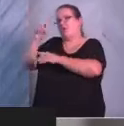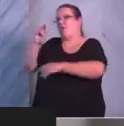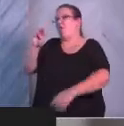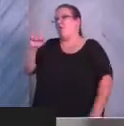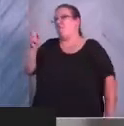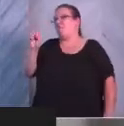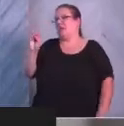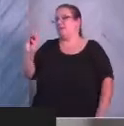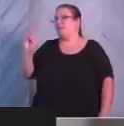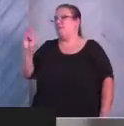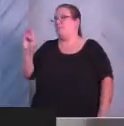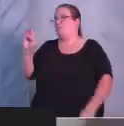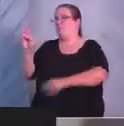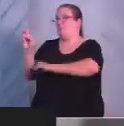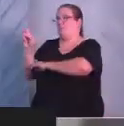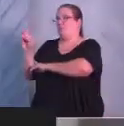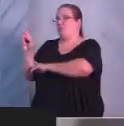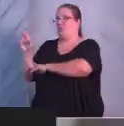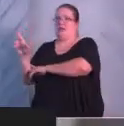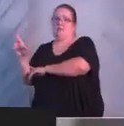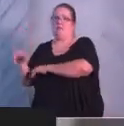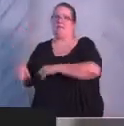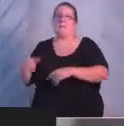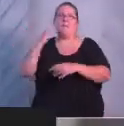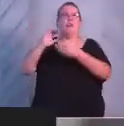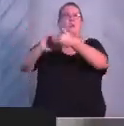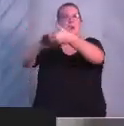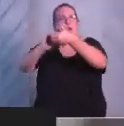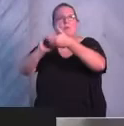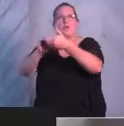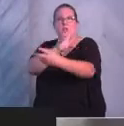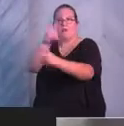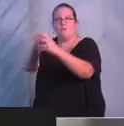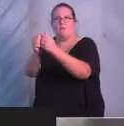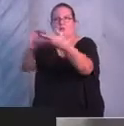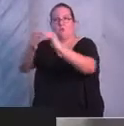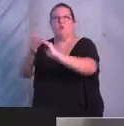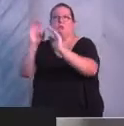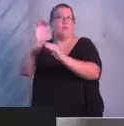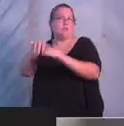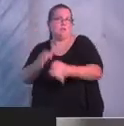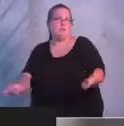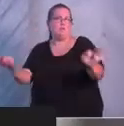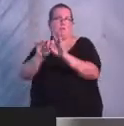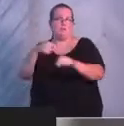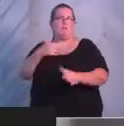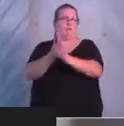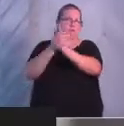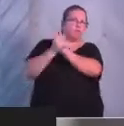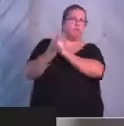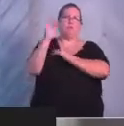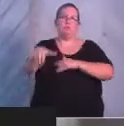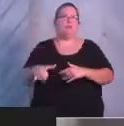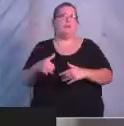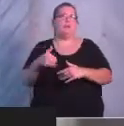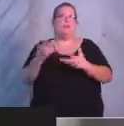Bernier. I know that collaborating and engaging with our community is really important. That's one of the things I've been very good at, and I already have some